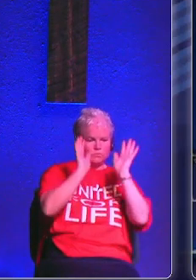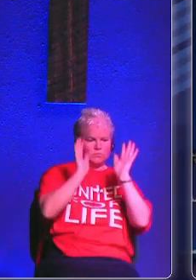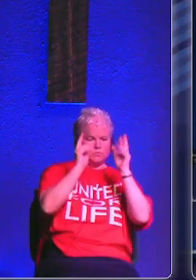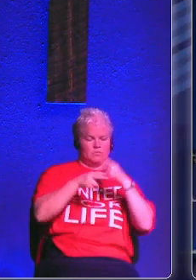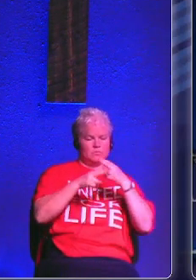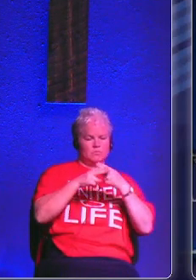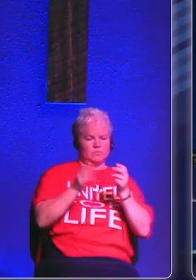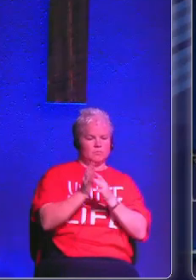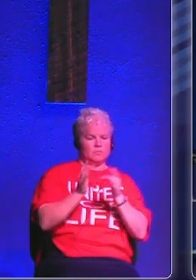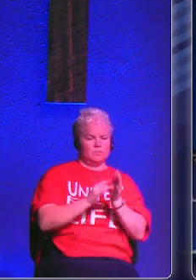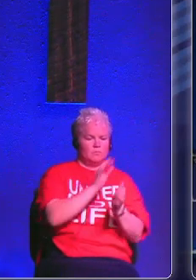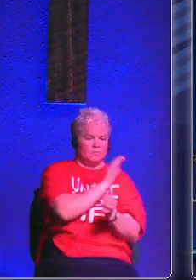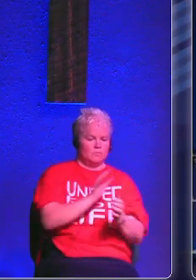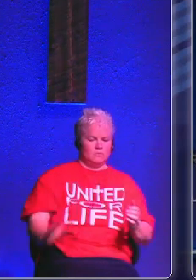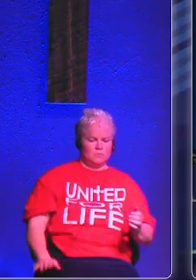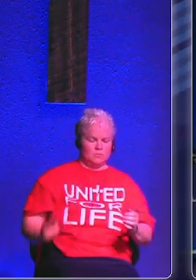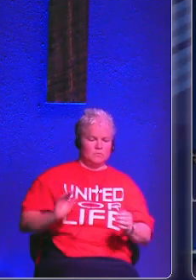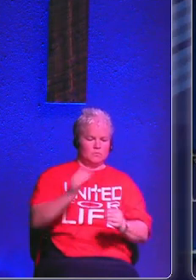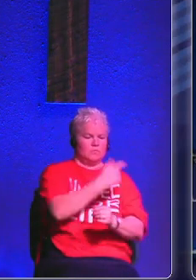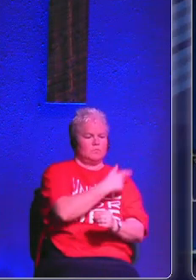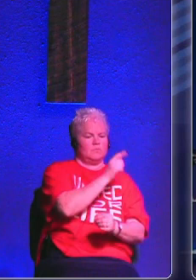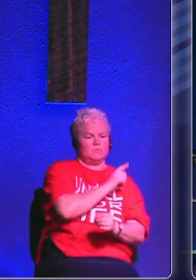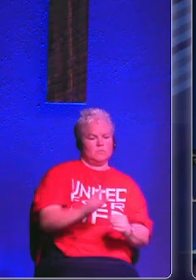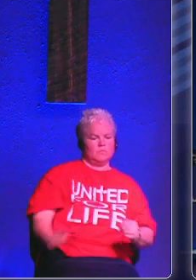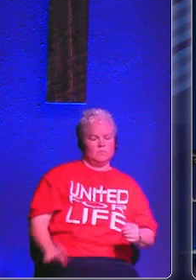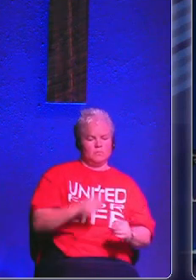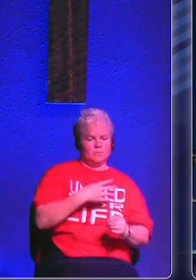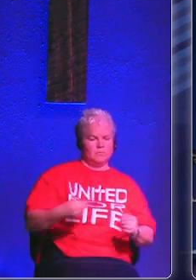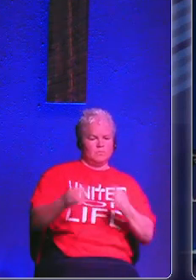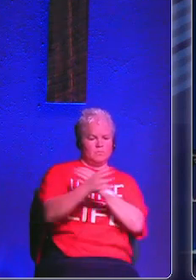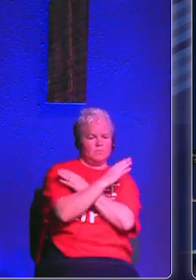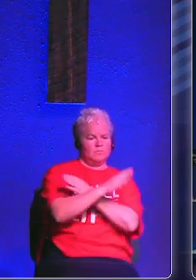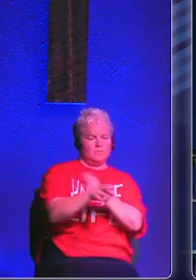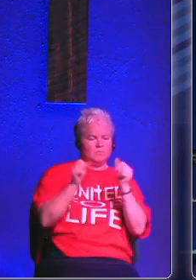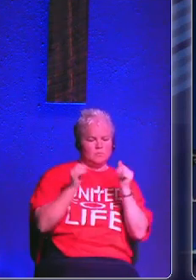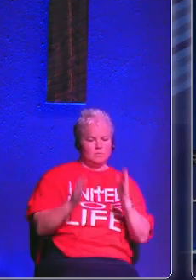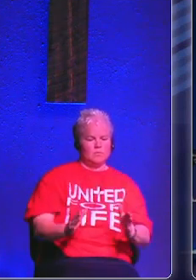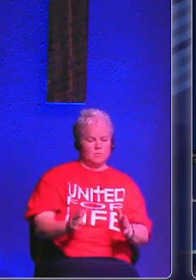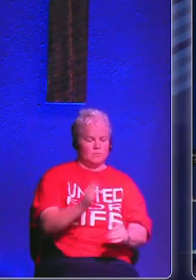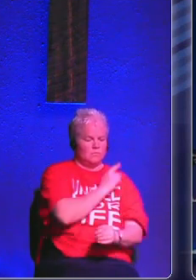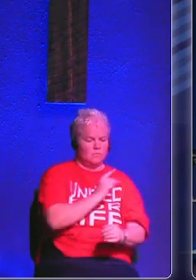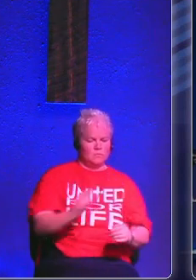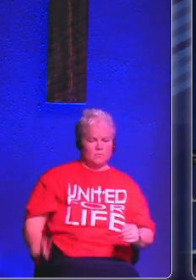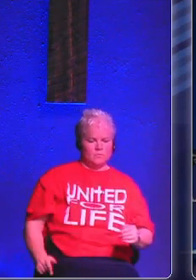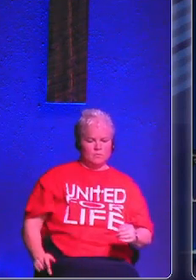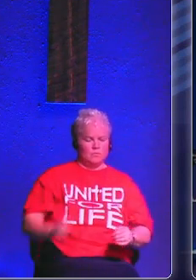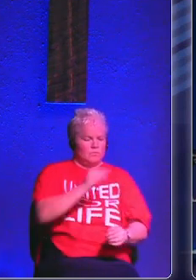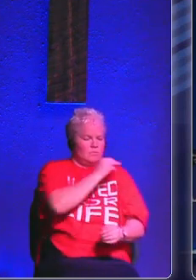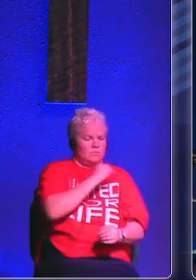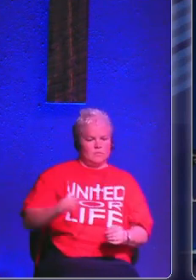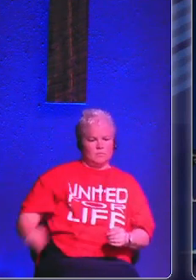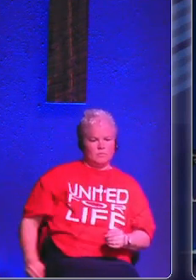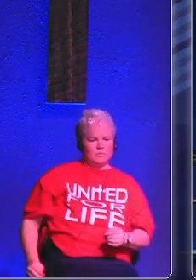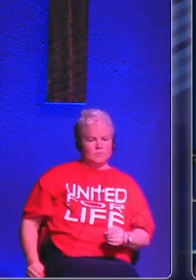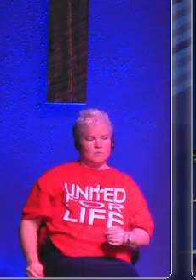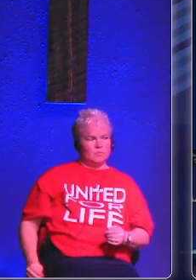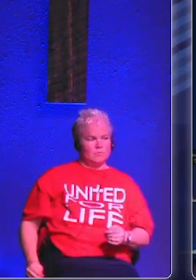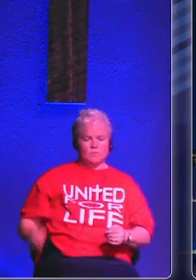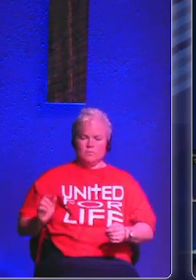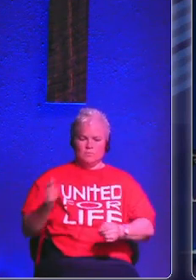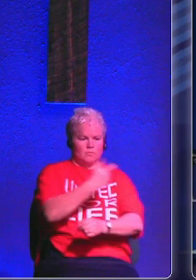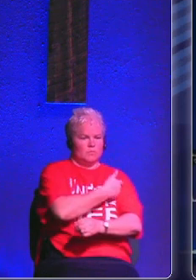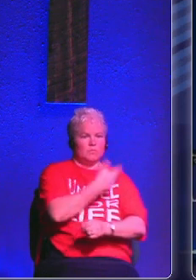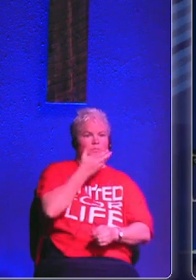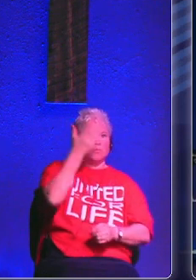in the mighty name of Jesus Christ, our Lord and our Savior, our King, our Messiah.